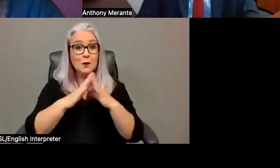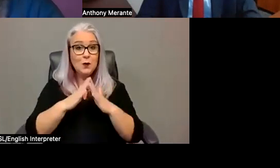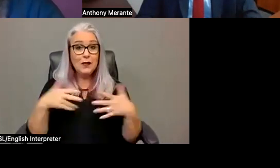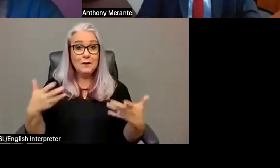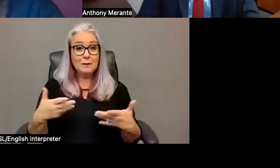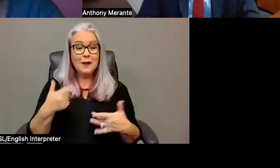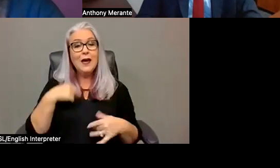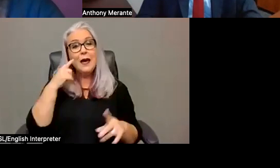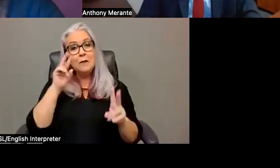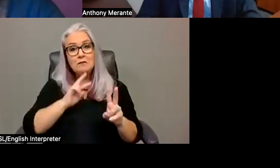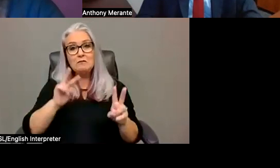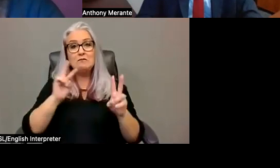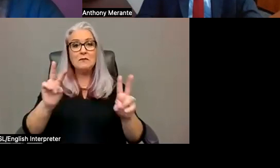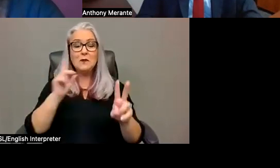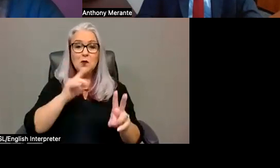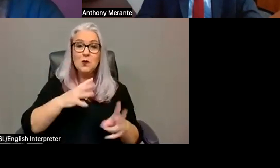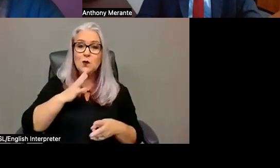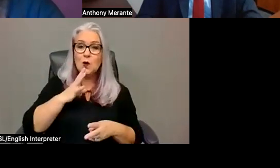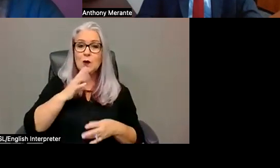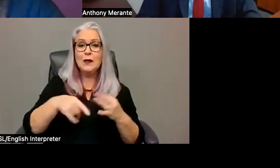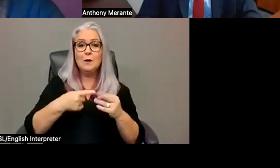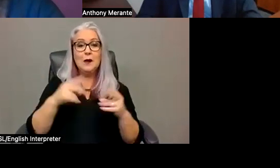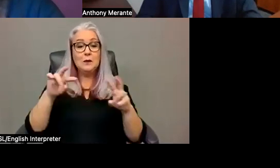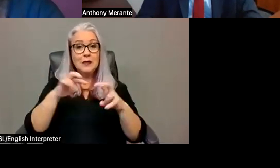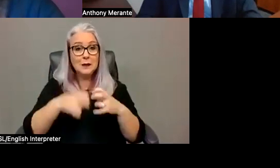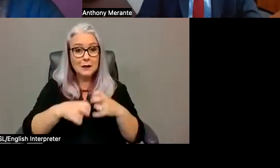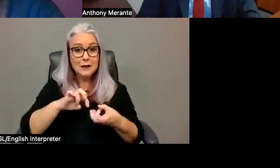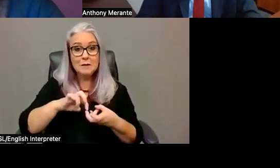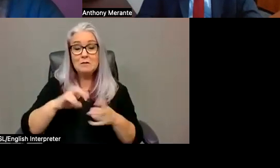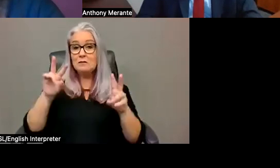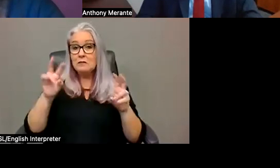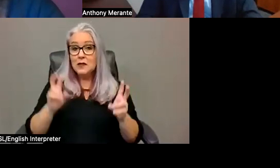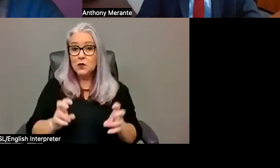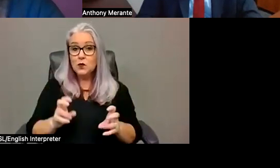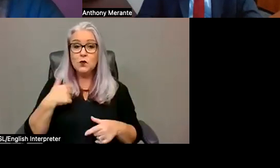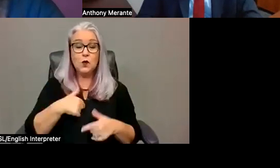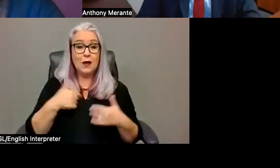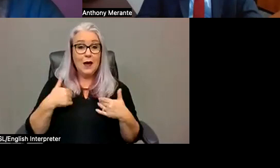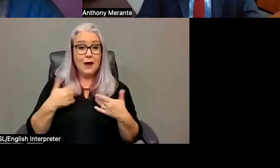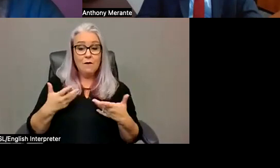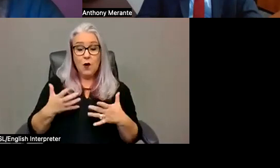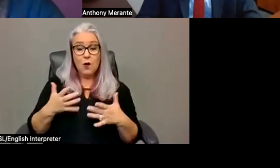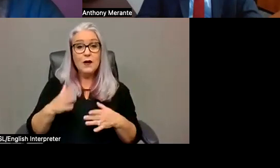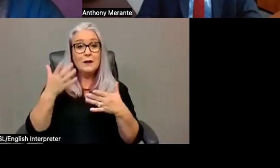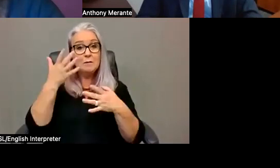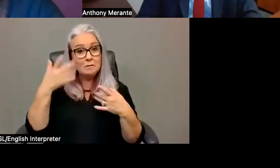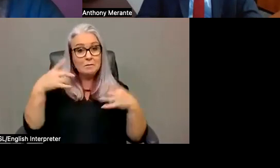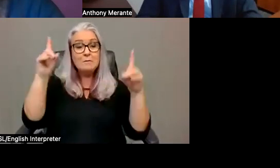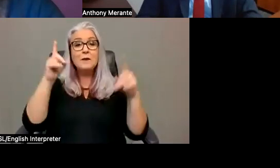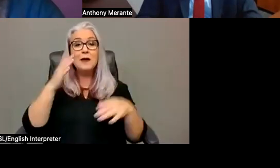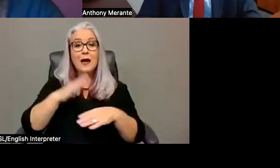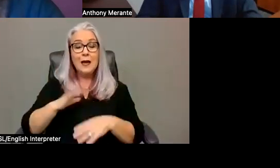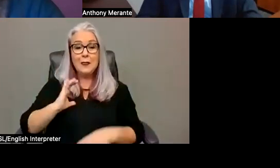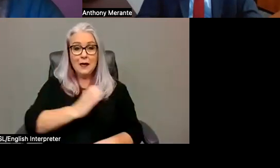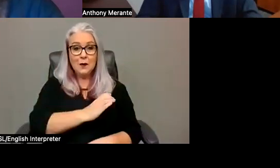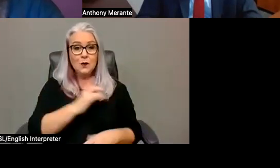to discussing the issues regarding my what I've done so far on the council in terms of helping